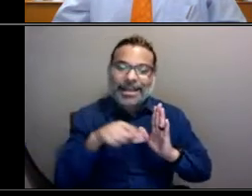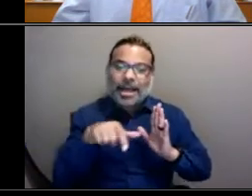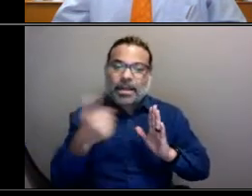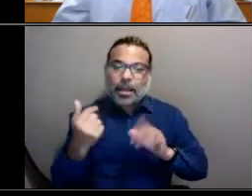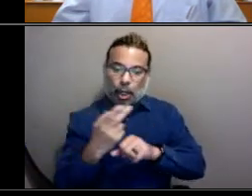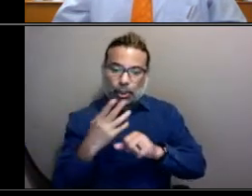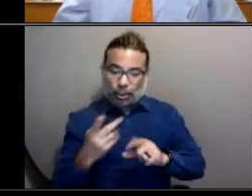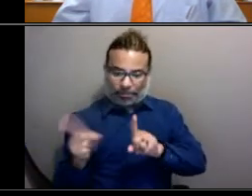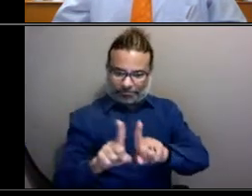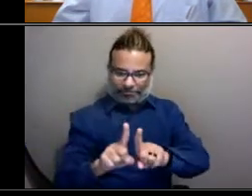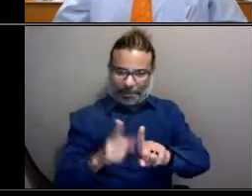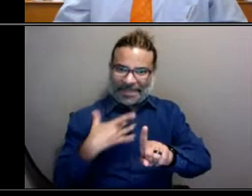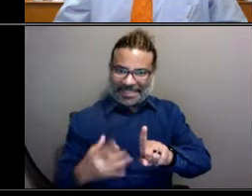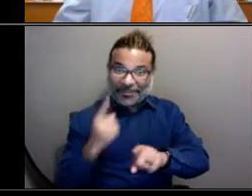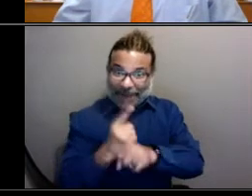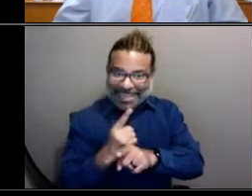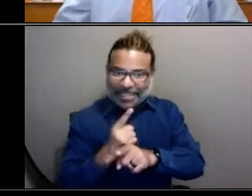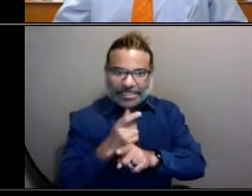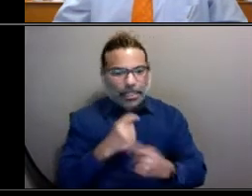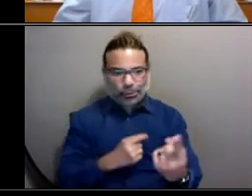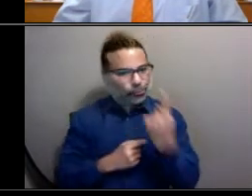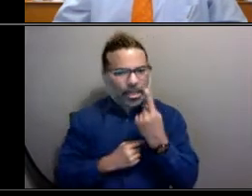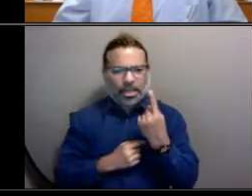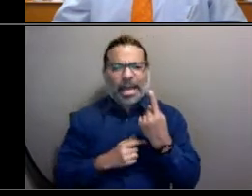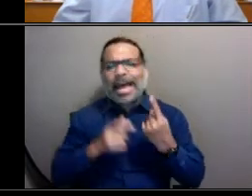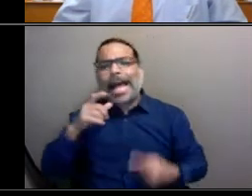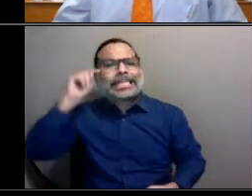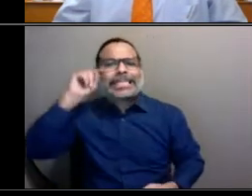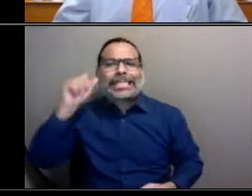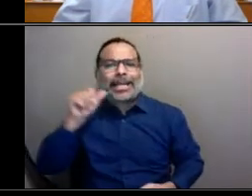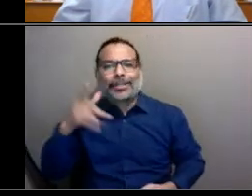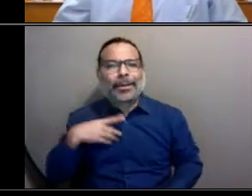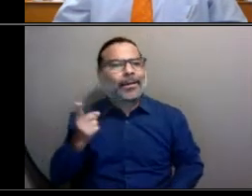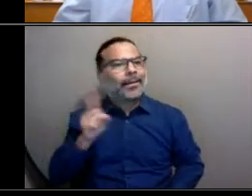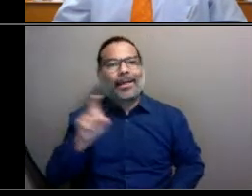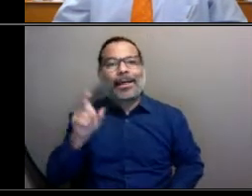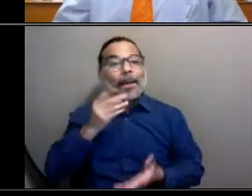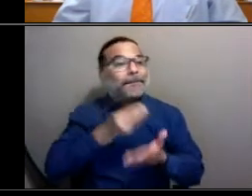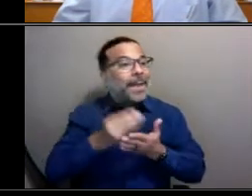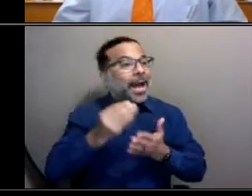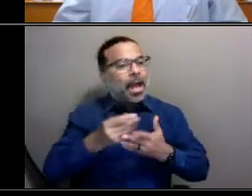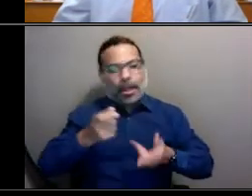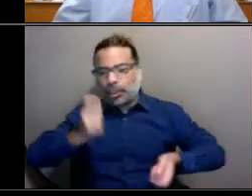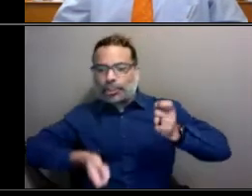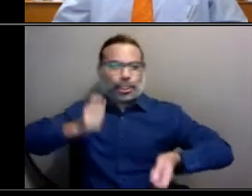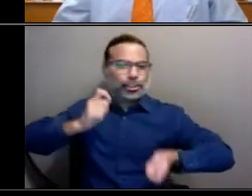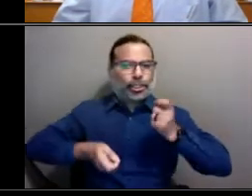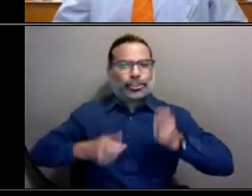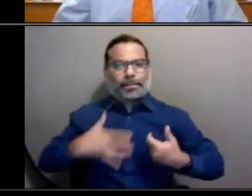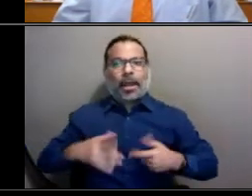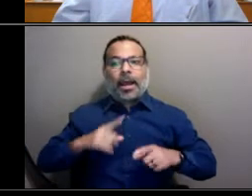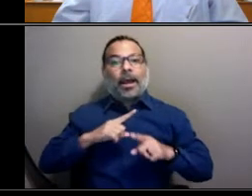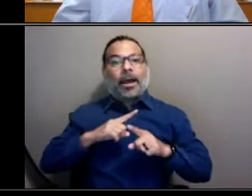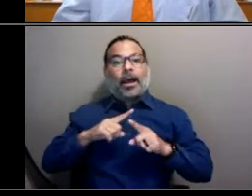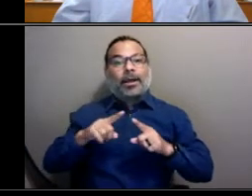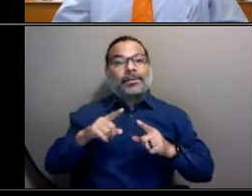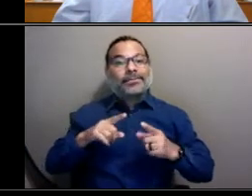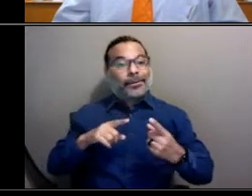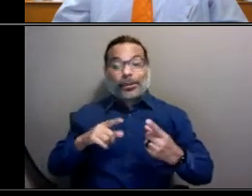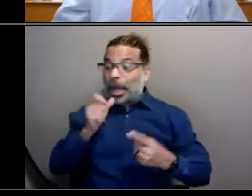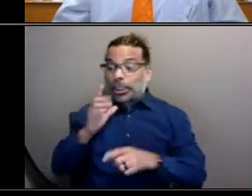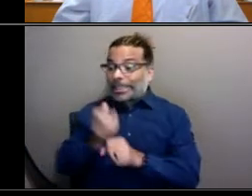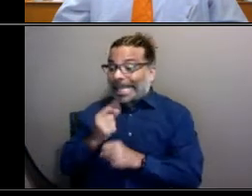attached to them. Oftentimes, not the case for teens, for example, when their buying habits switch and change. So you're just not getting the customer with the disability.